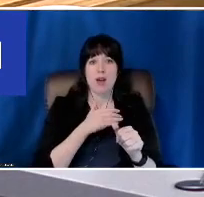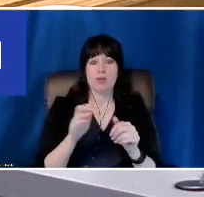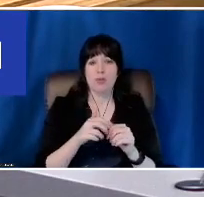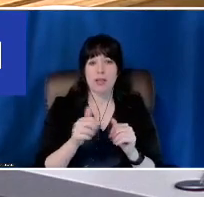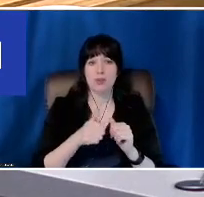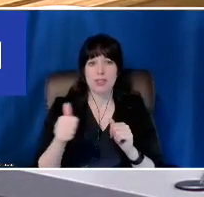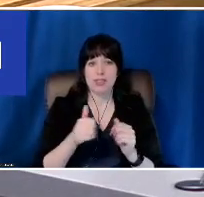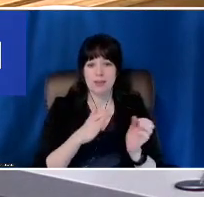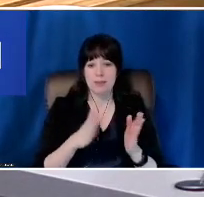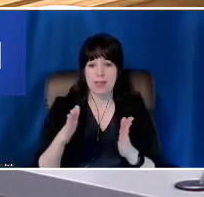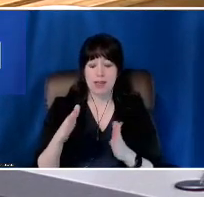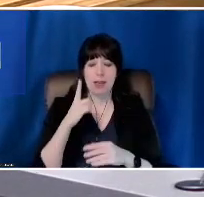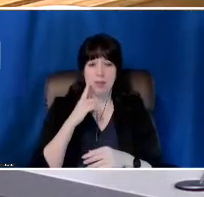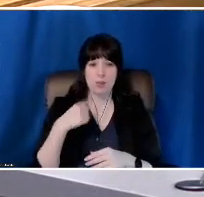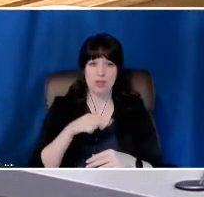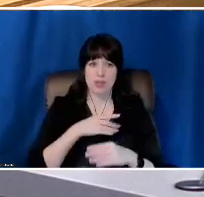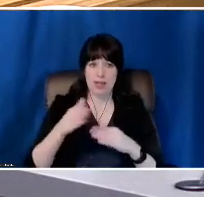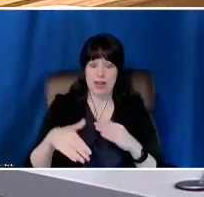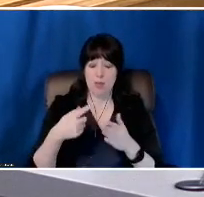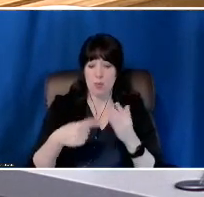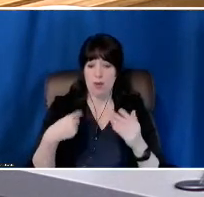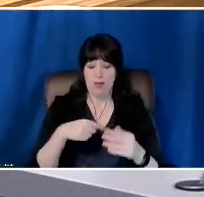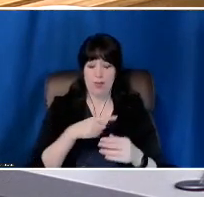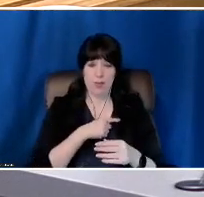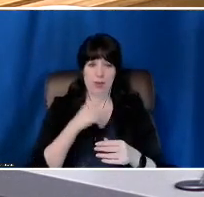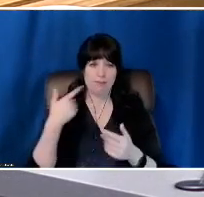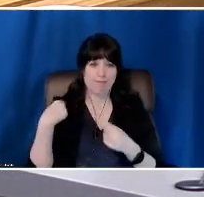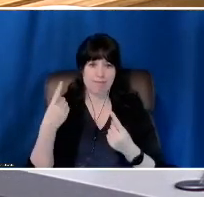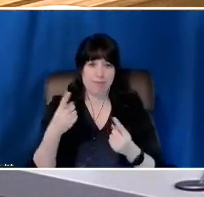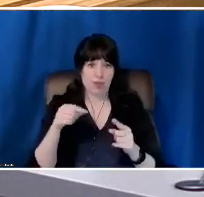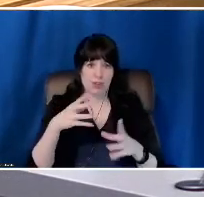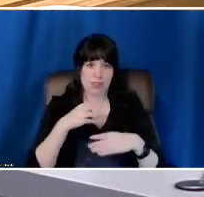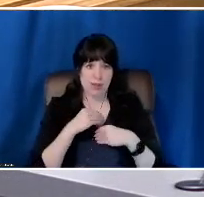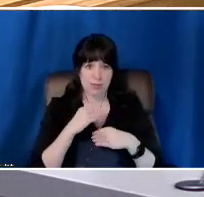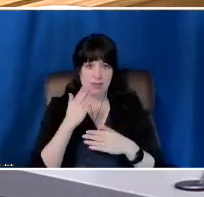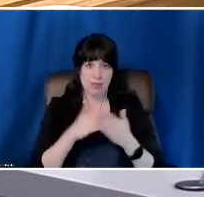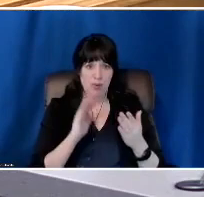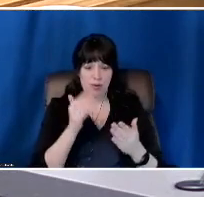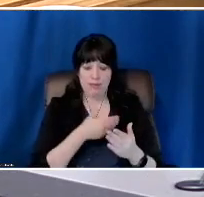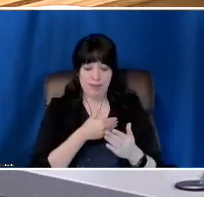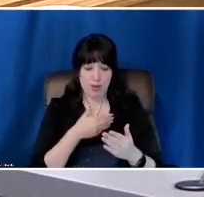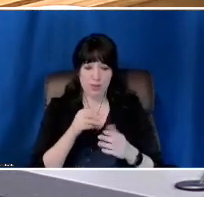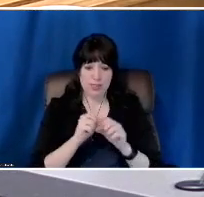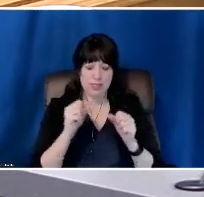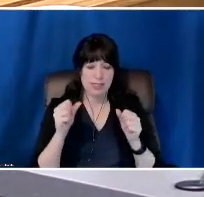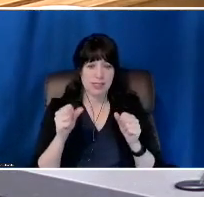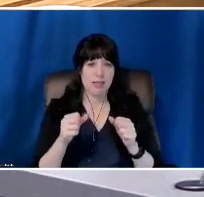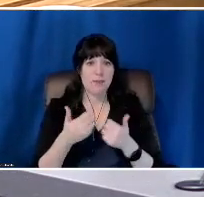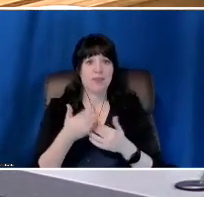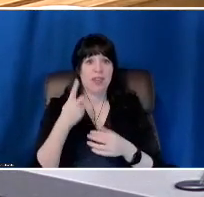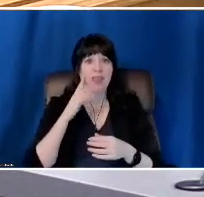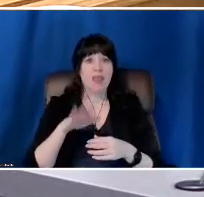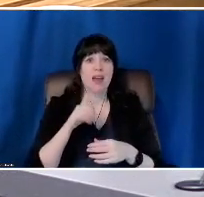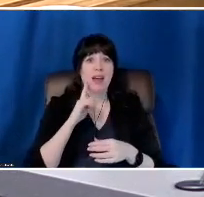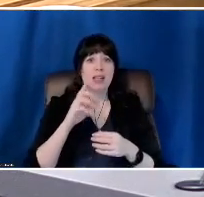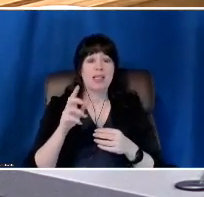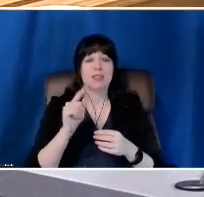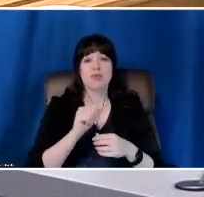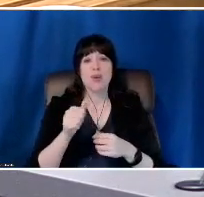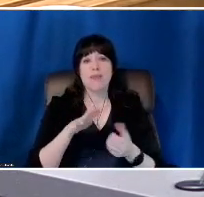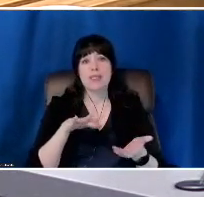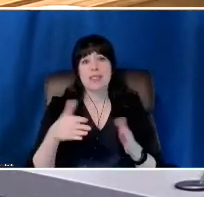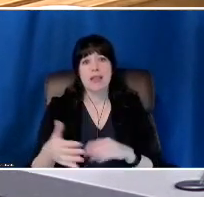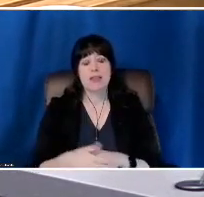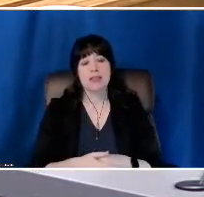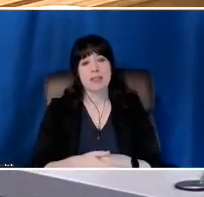ending what we have come to accept as a byproduct of our society, and that is traffic deaths. Equity and transportation, that